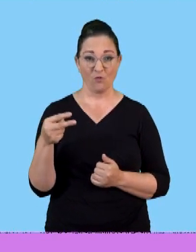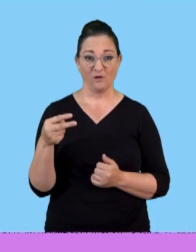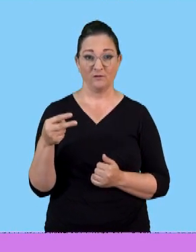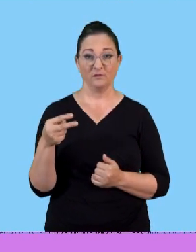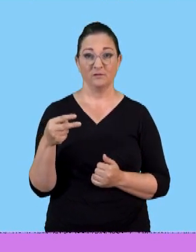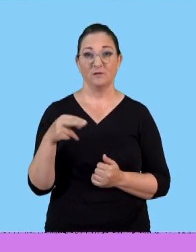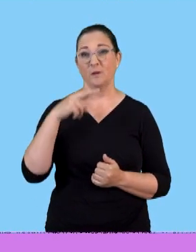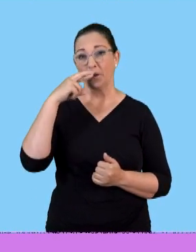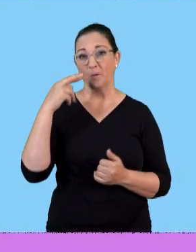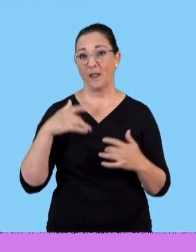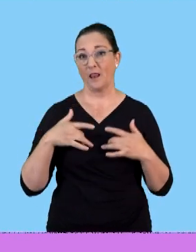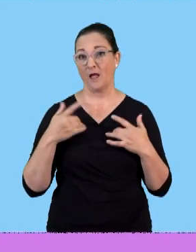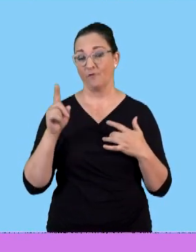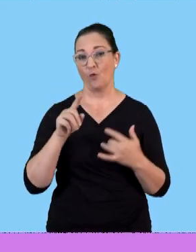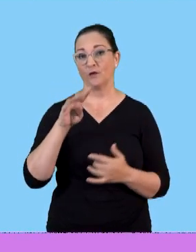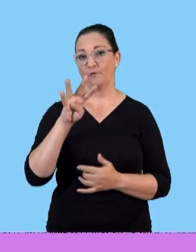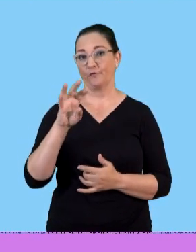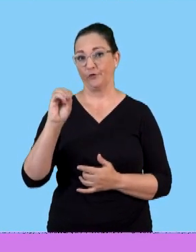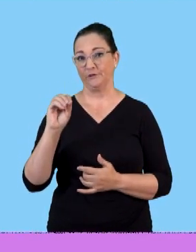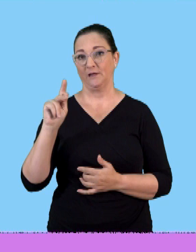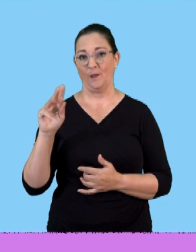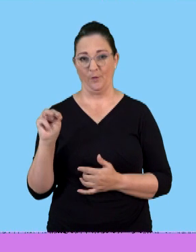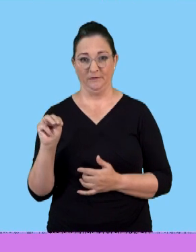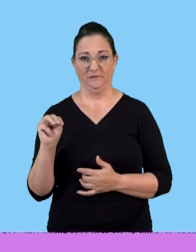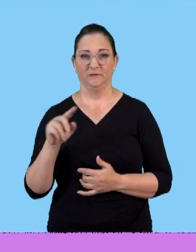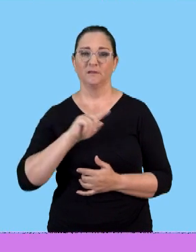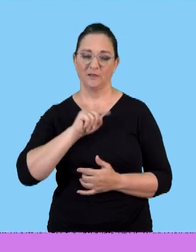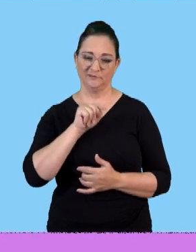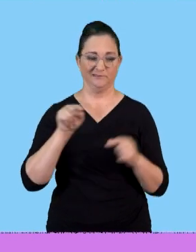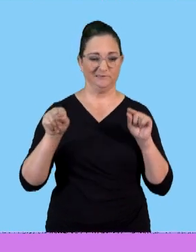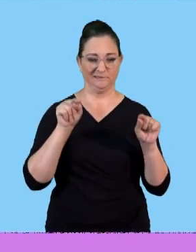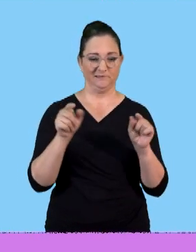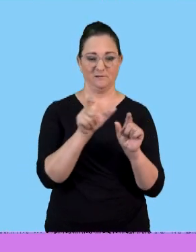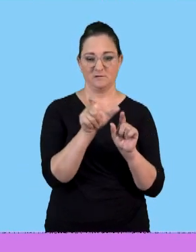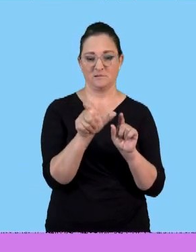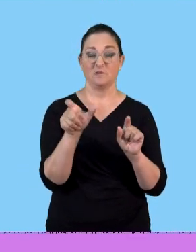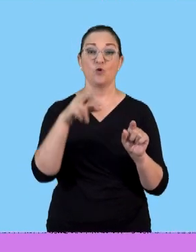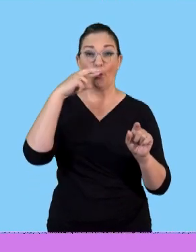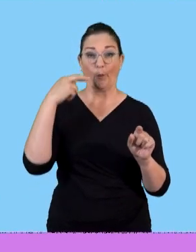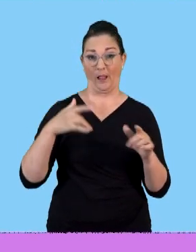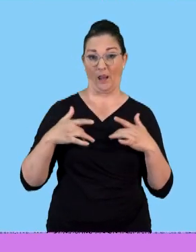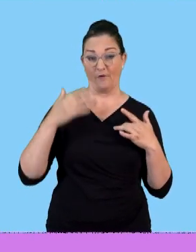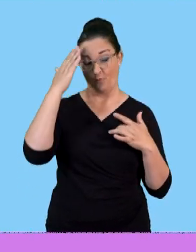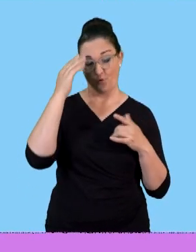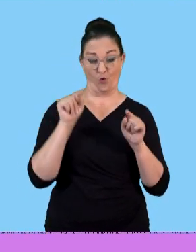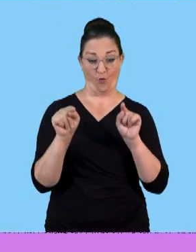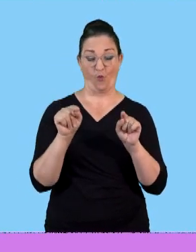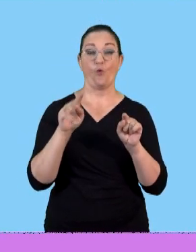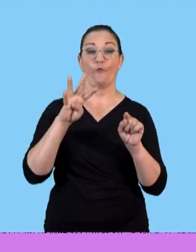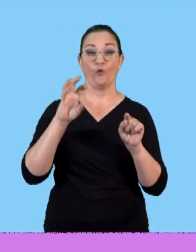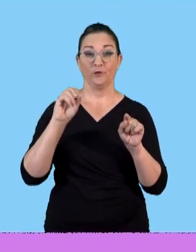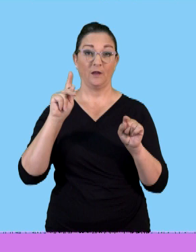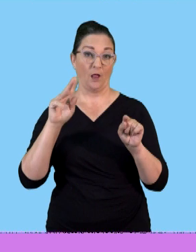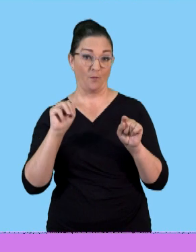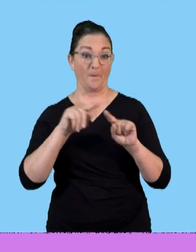equals, right in real life then, 40 kilometers, because it's the distance between the two places. In real life, it's 40 kilometers, but